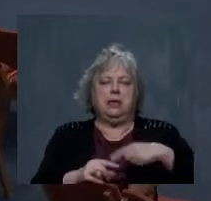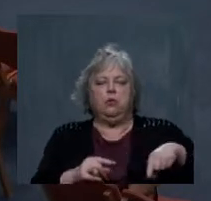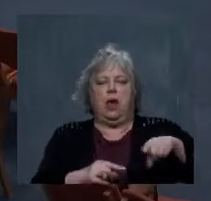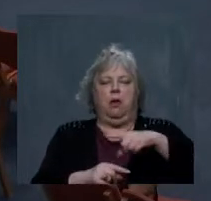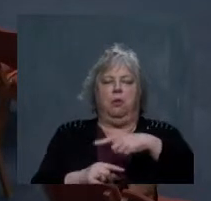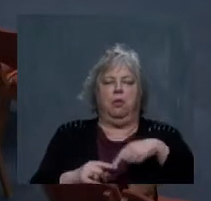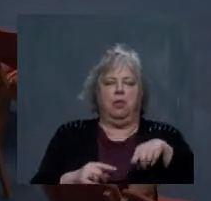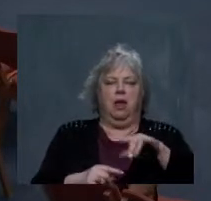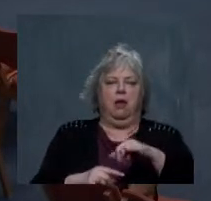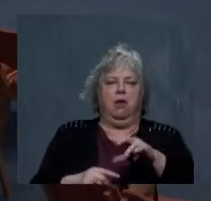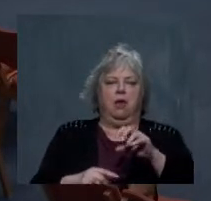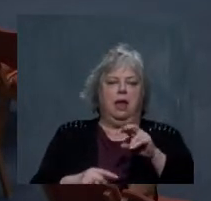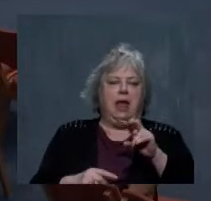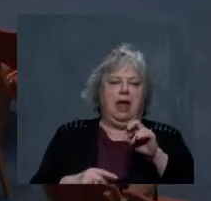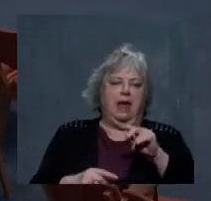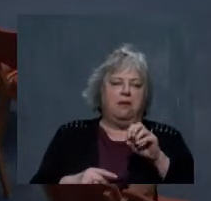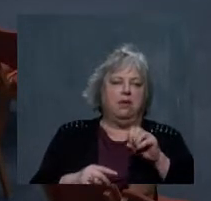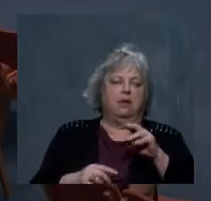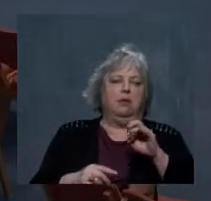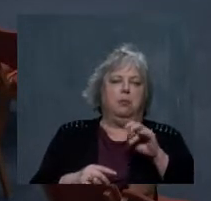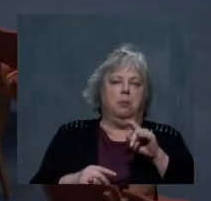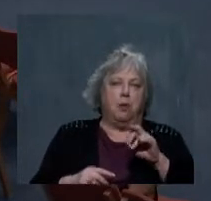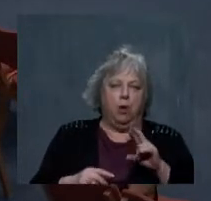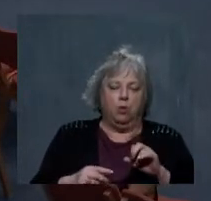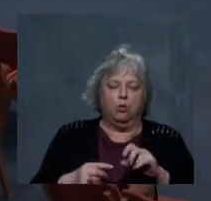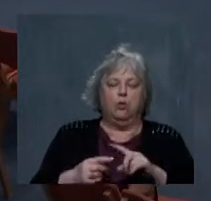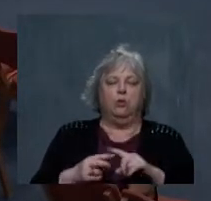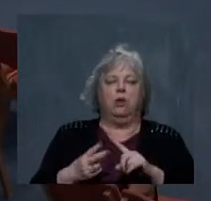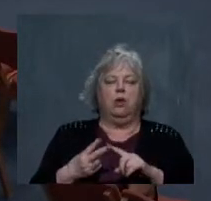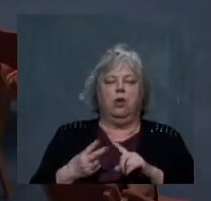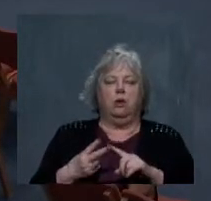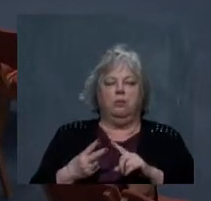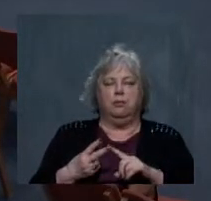There's Evans Motors.